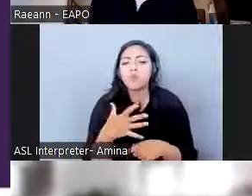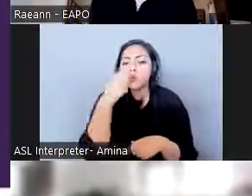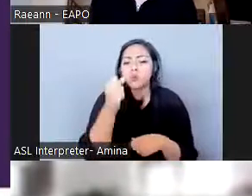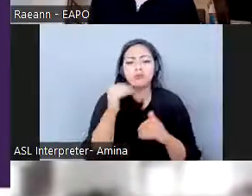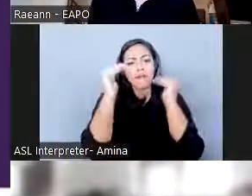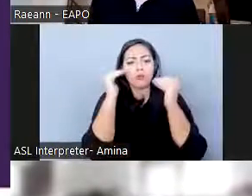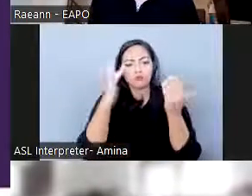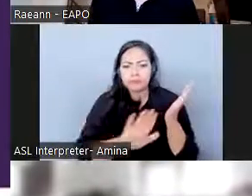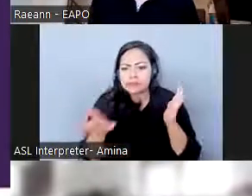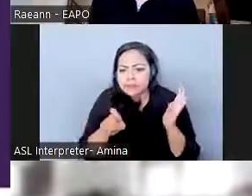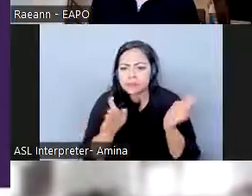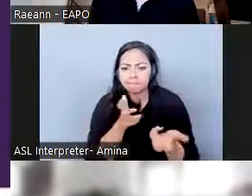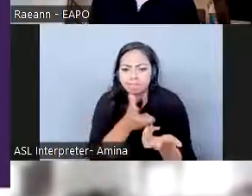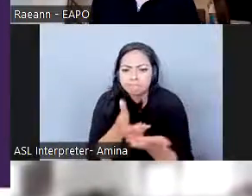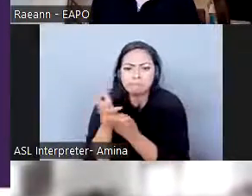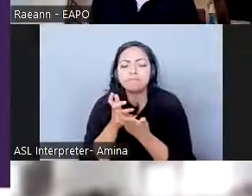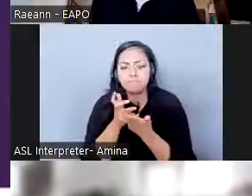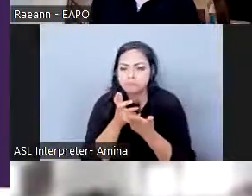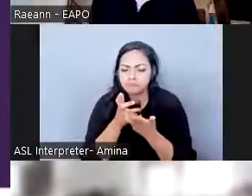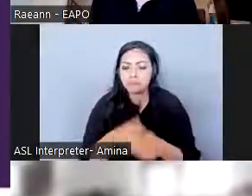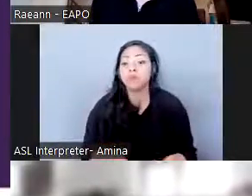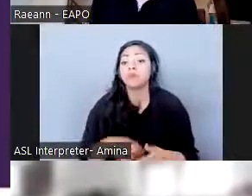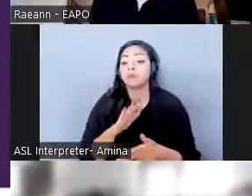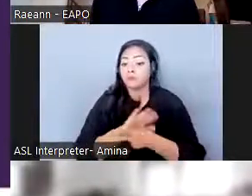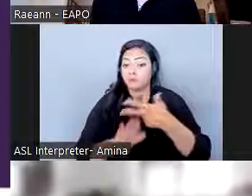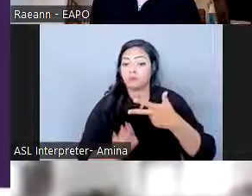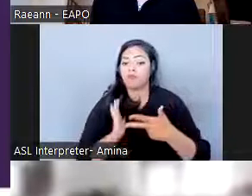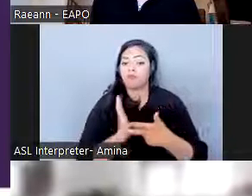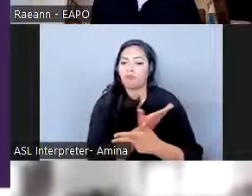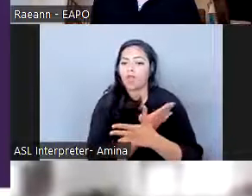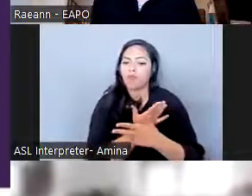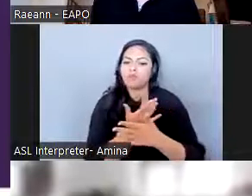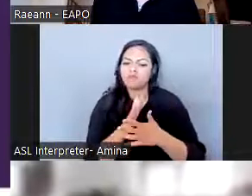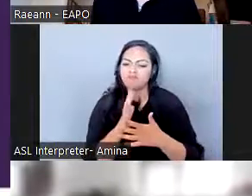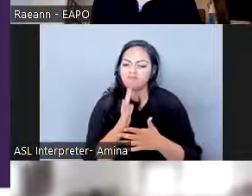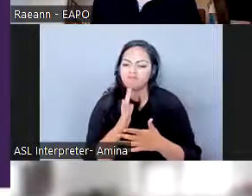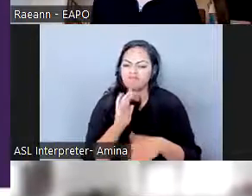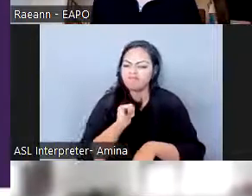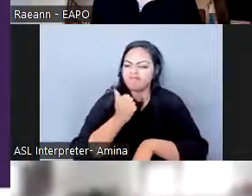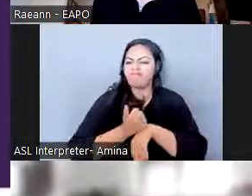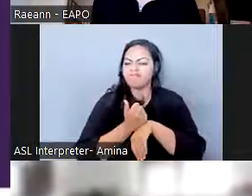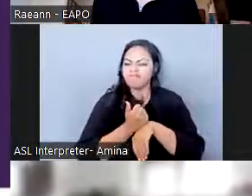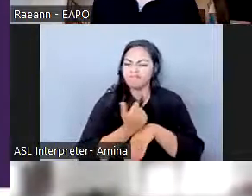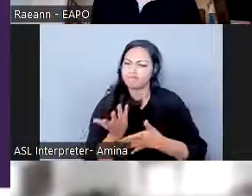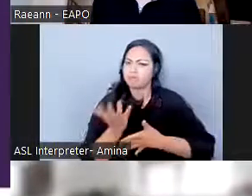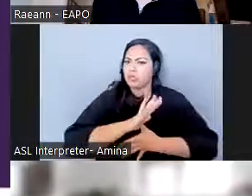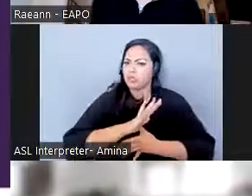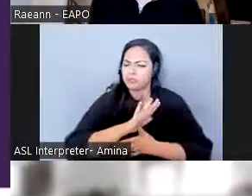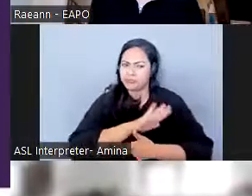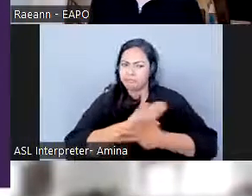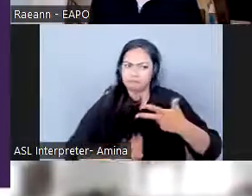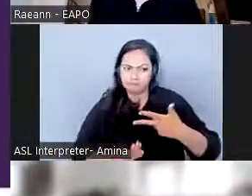have three main priorities that we operate under because we implement Ontario's strategy to combat elder